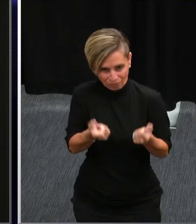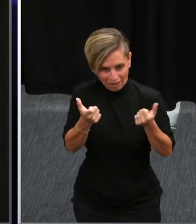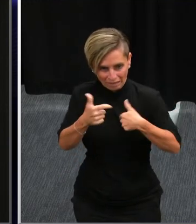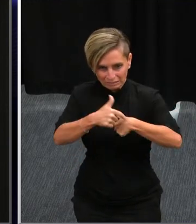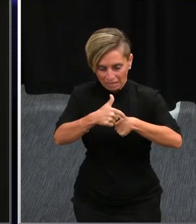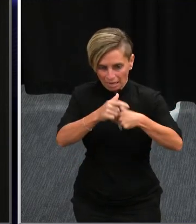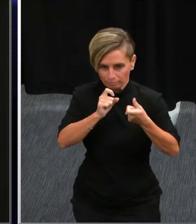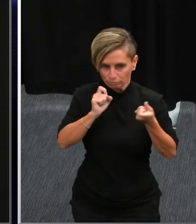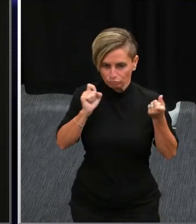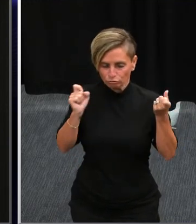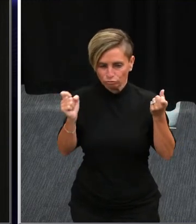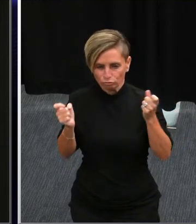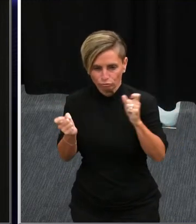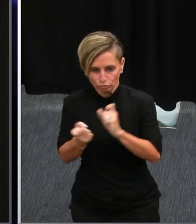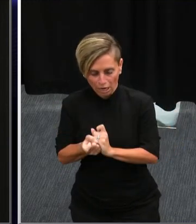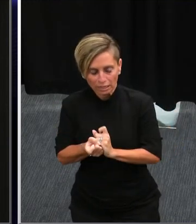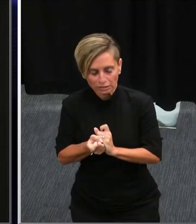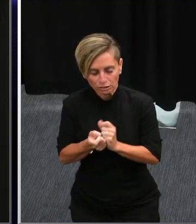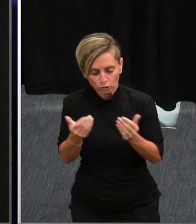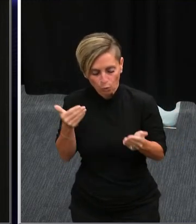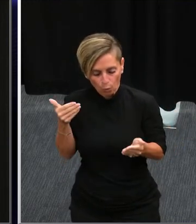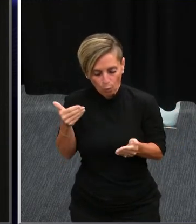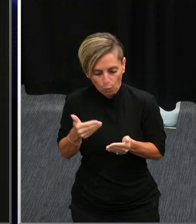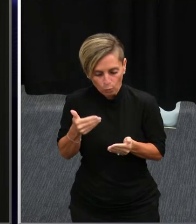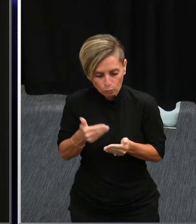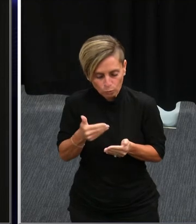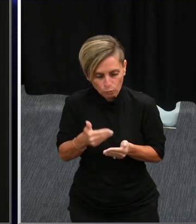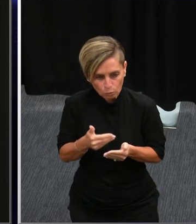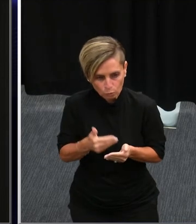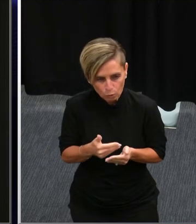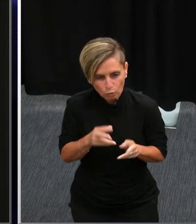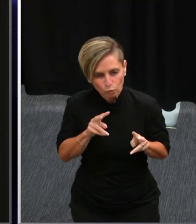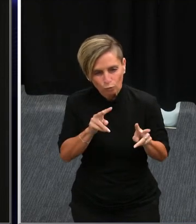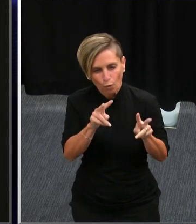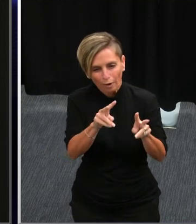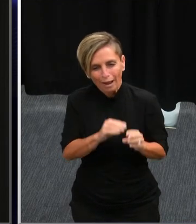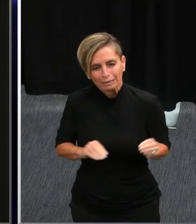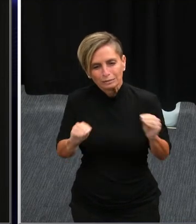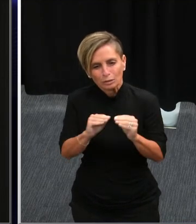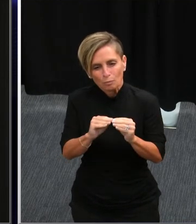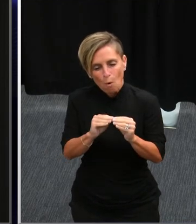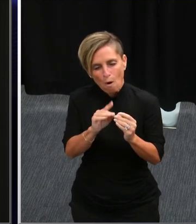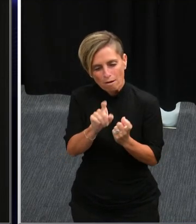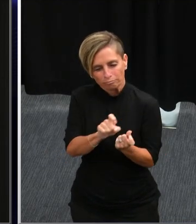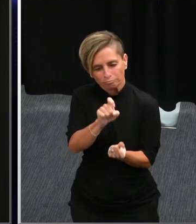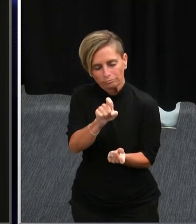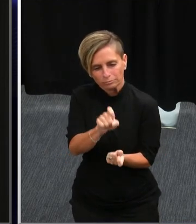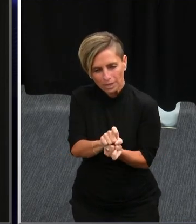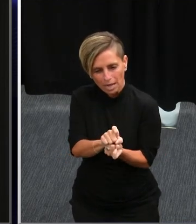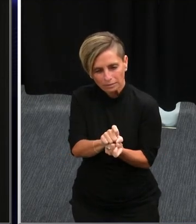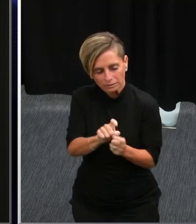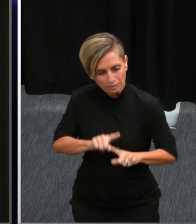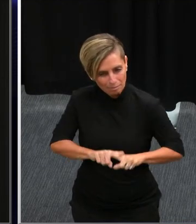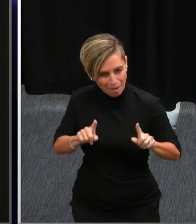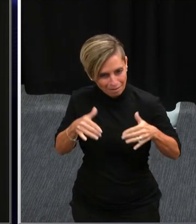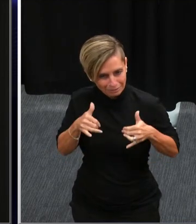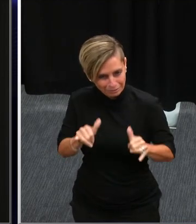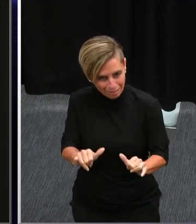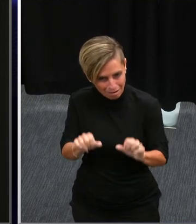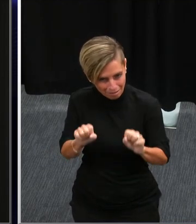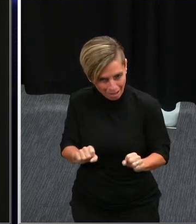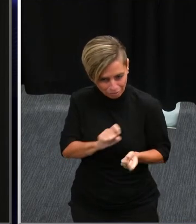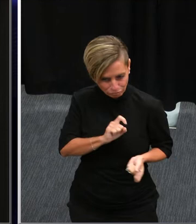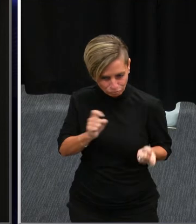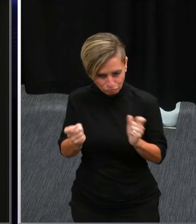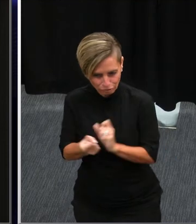as we get closer to the actual event, forecasts become much more accurate, but this can still move east or it can move